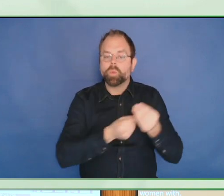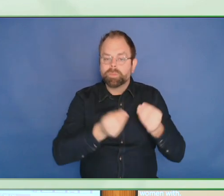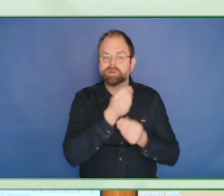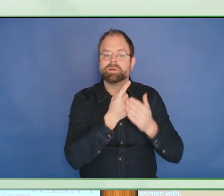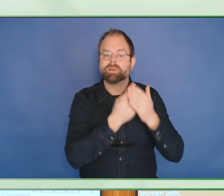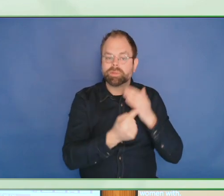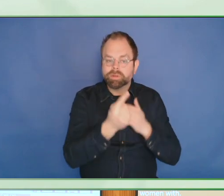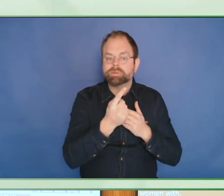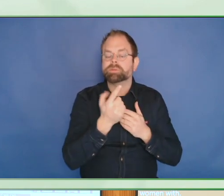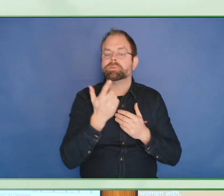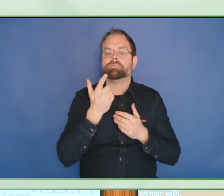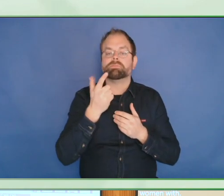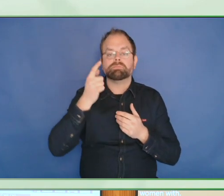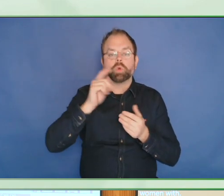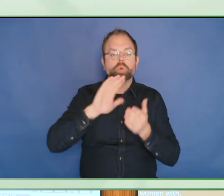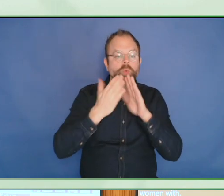for women everywhere.